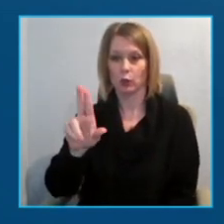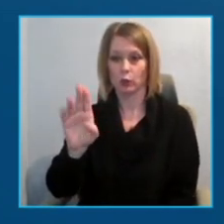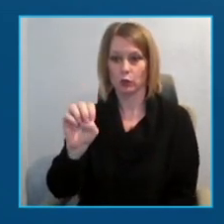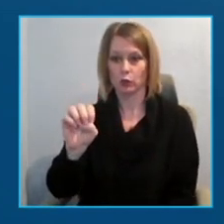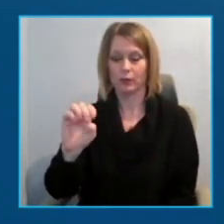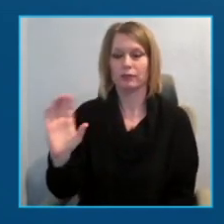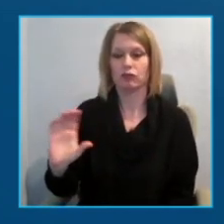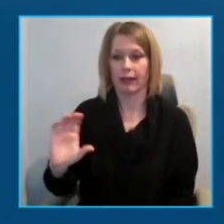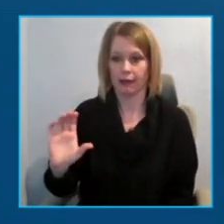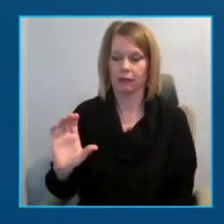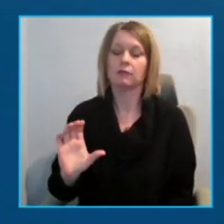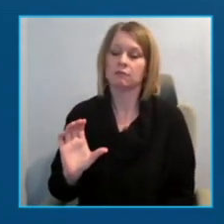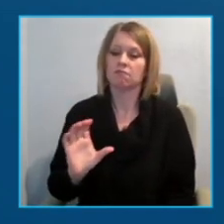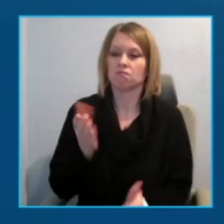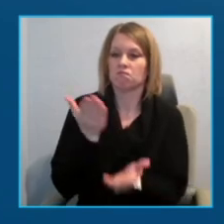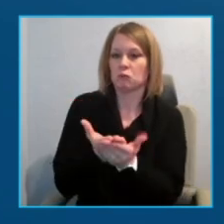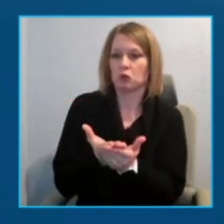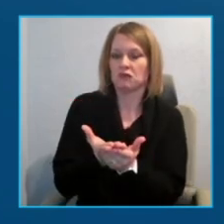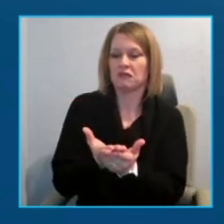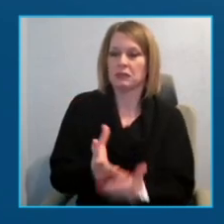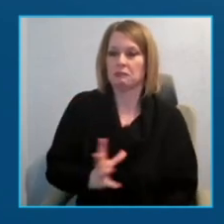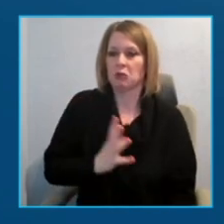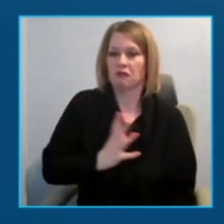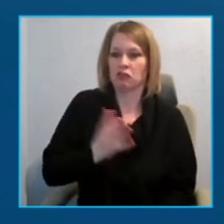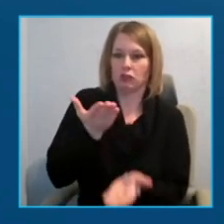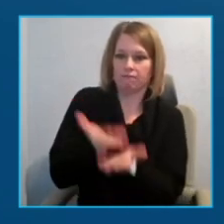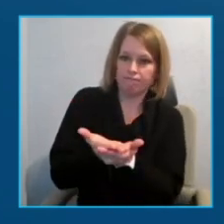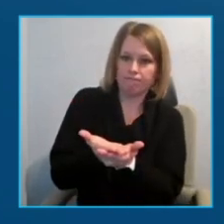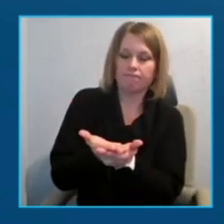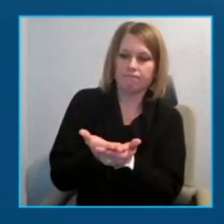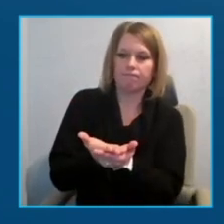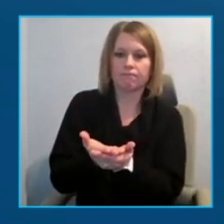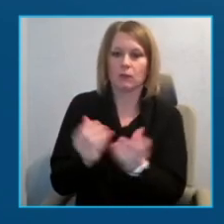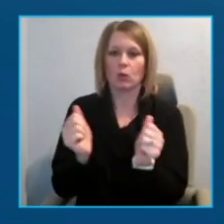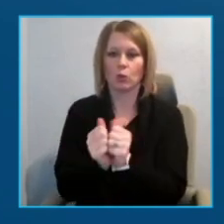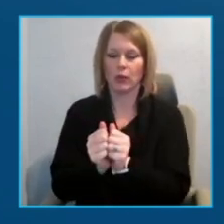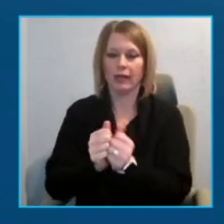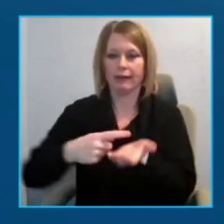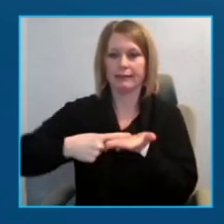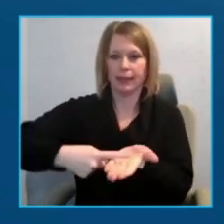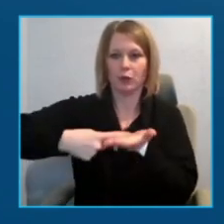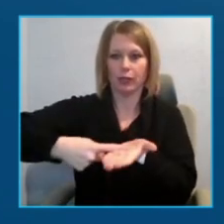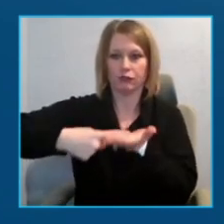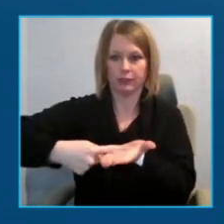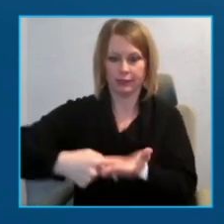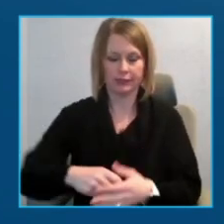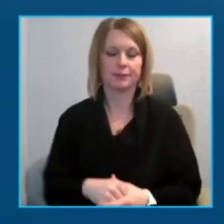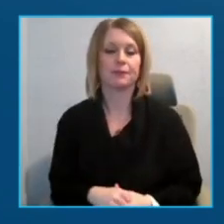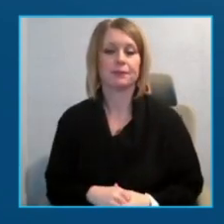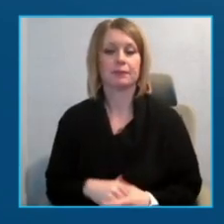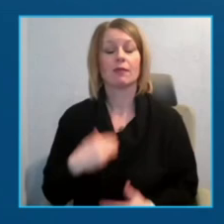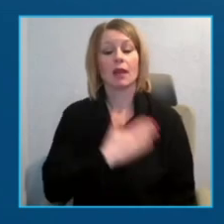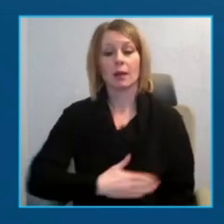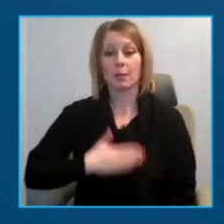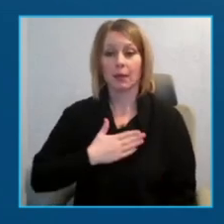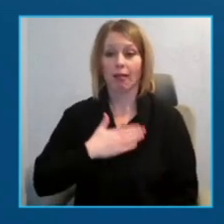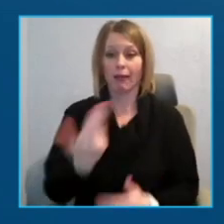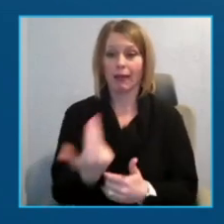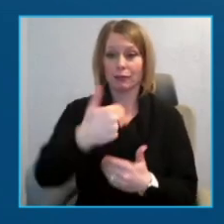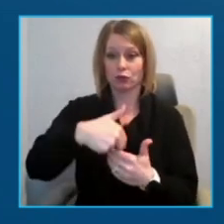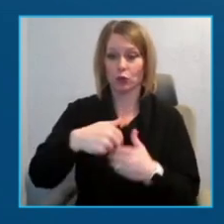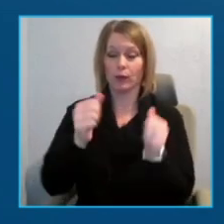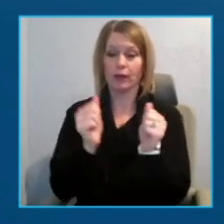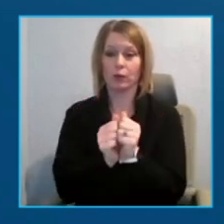official record of our deliberations. Please join me in reciting the Pledge